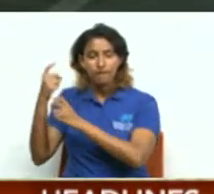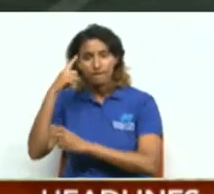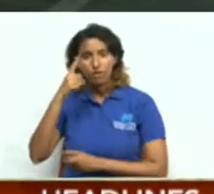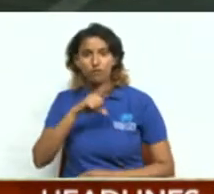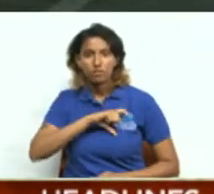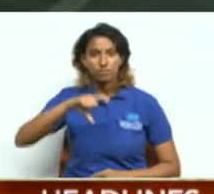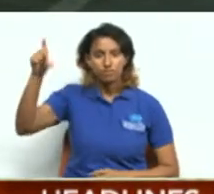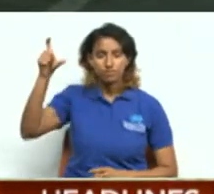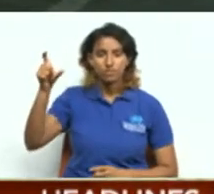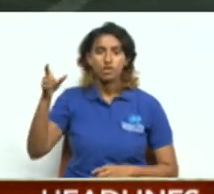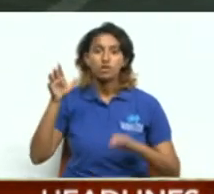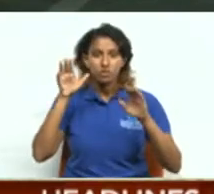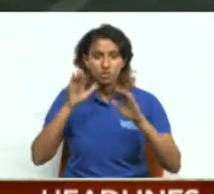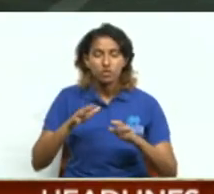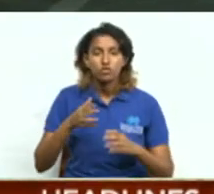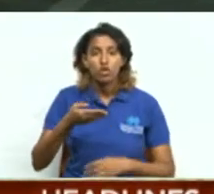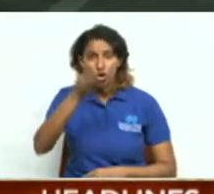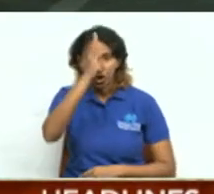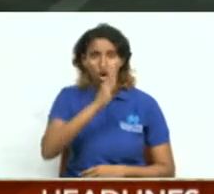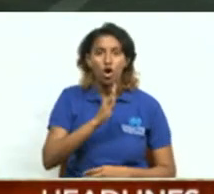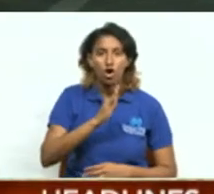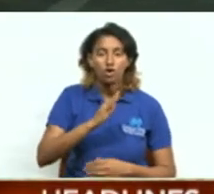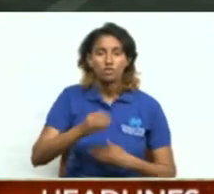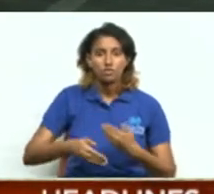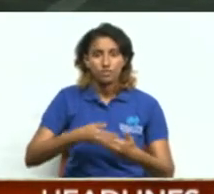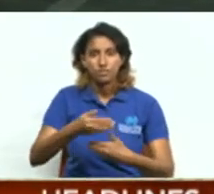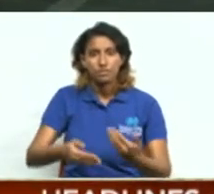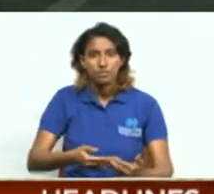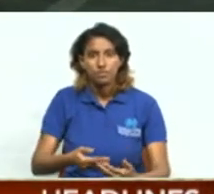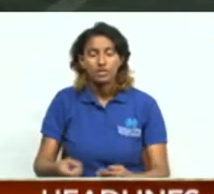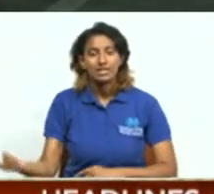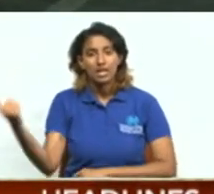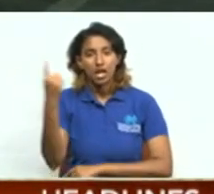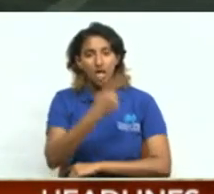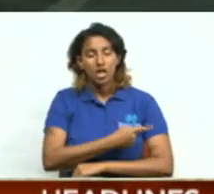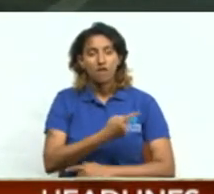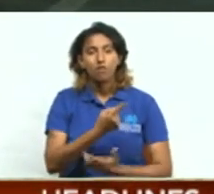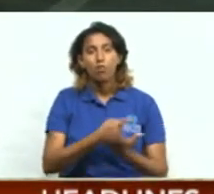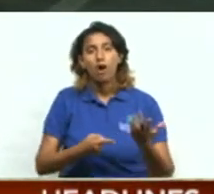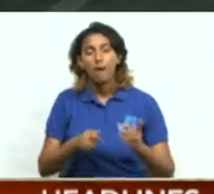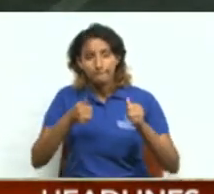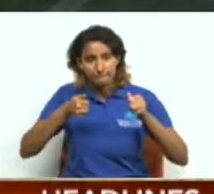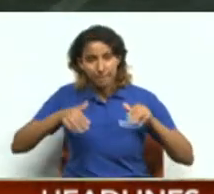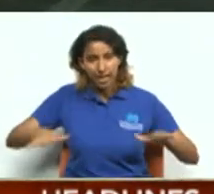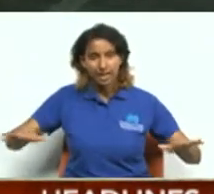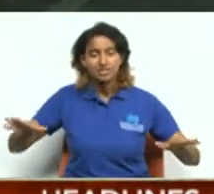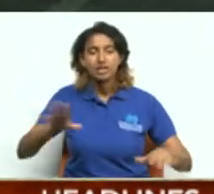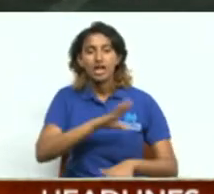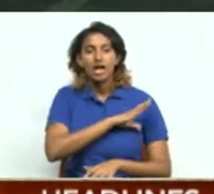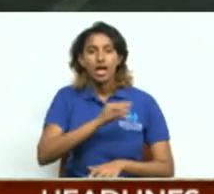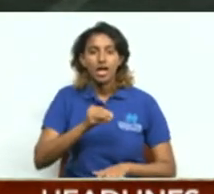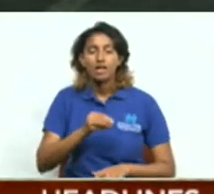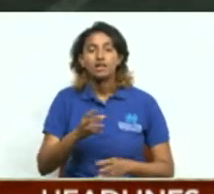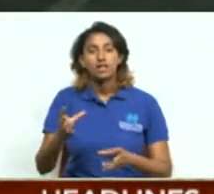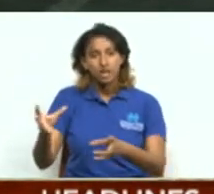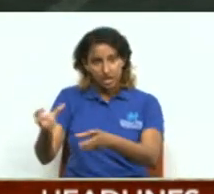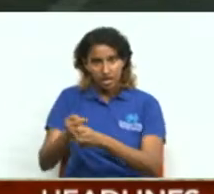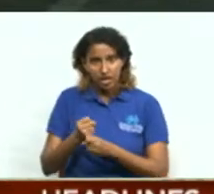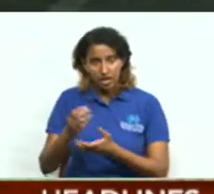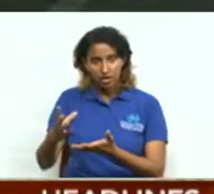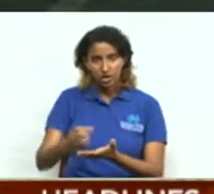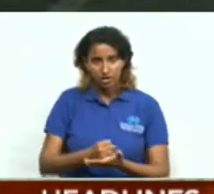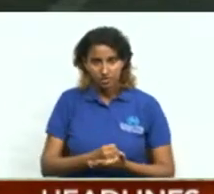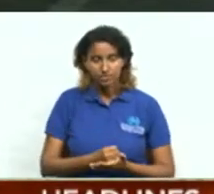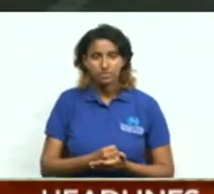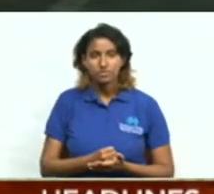is the day of rewards and blessings. The day of Eid, celebrated throughout